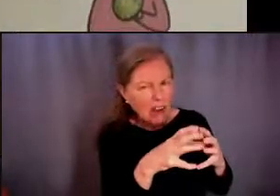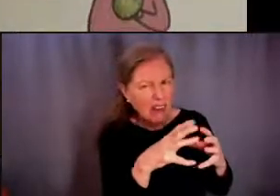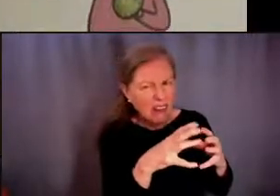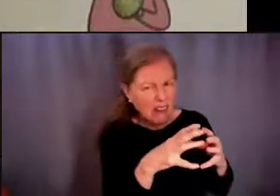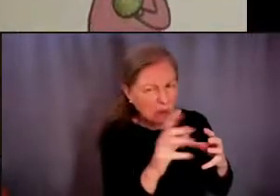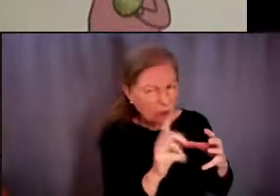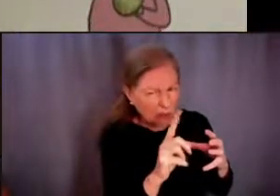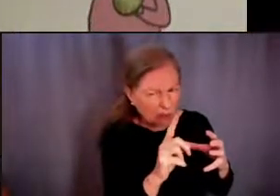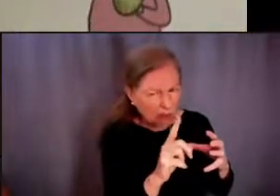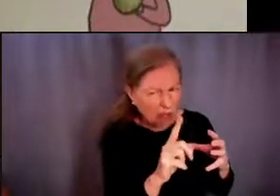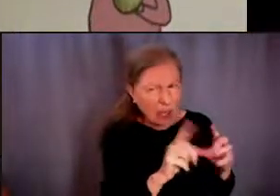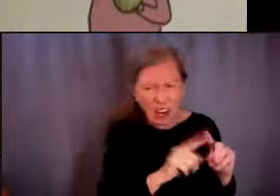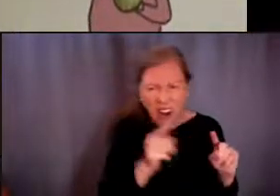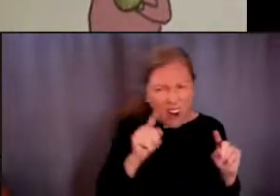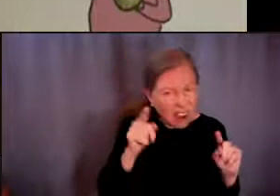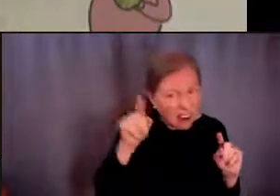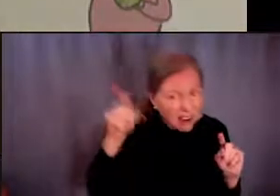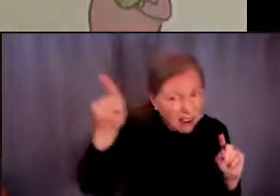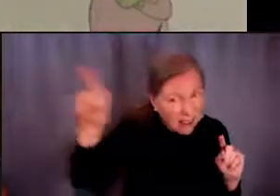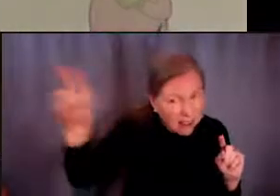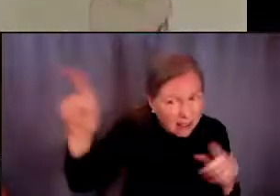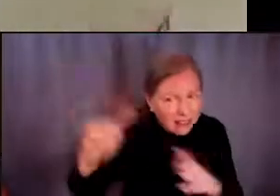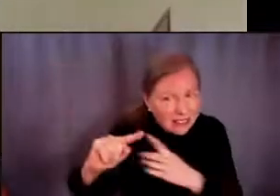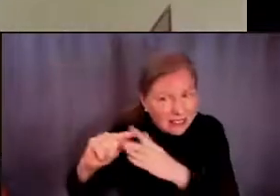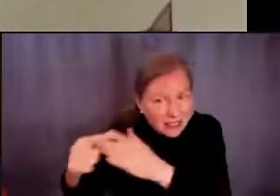way over there.